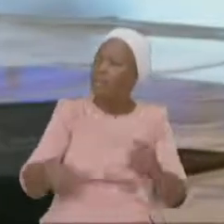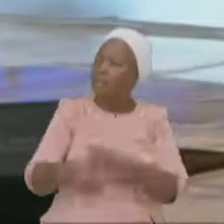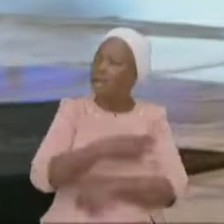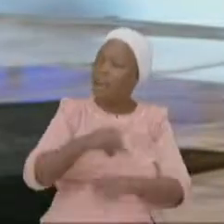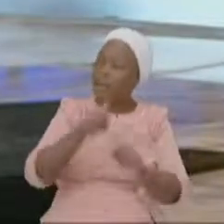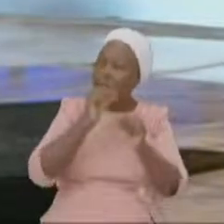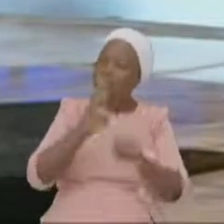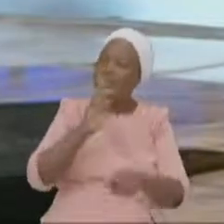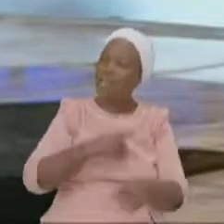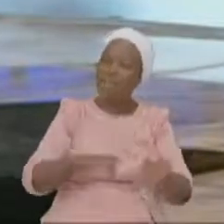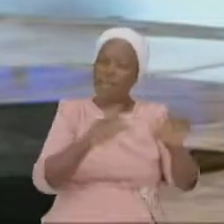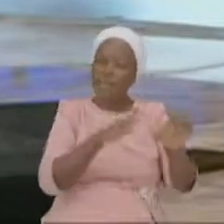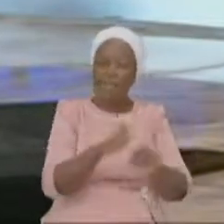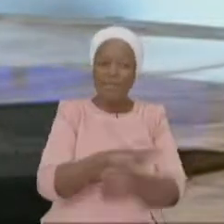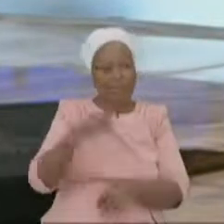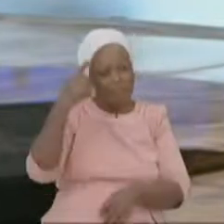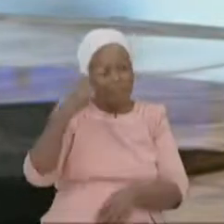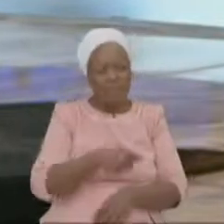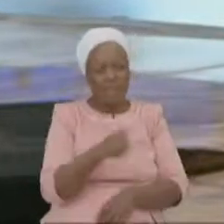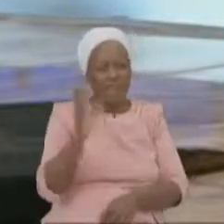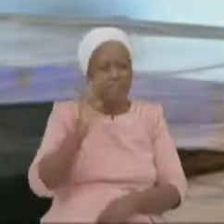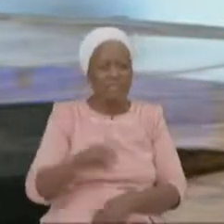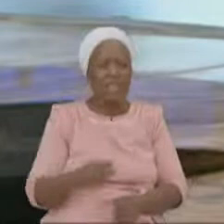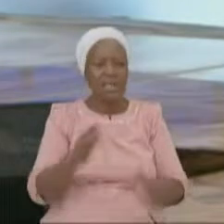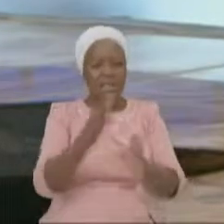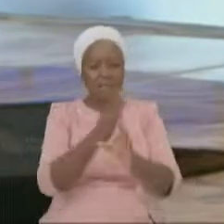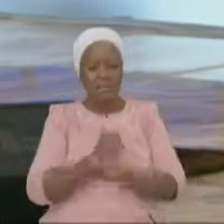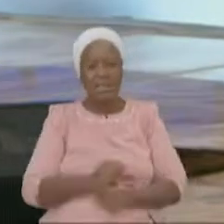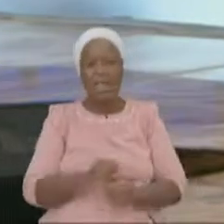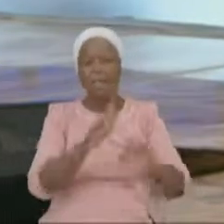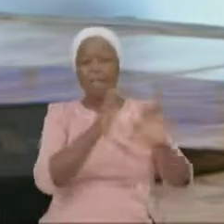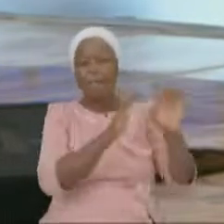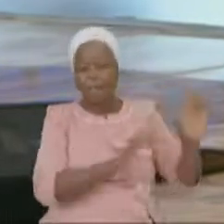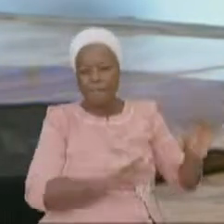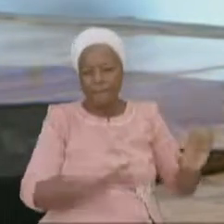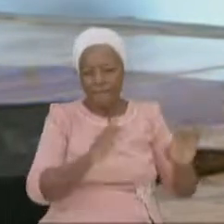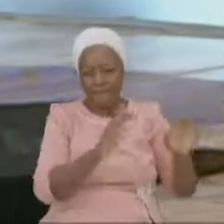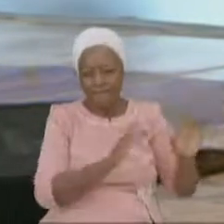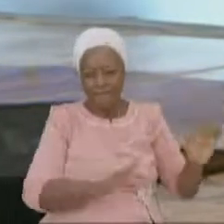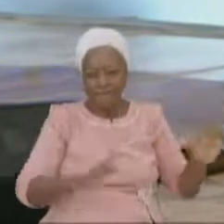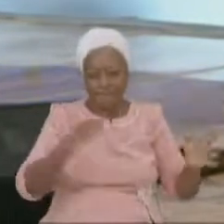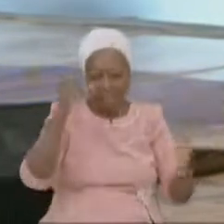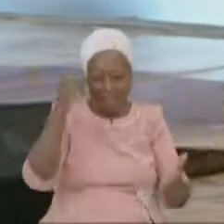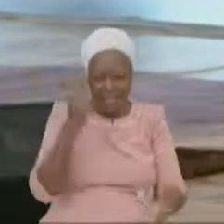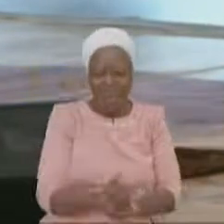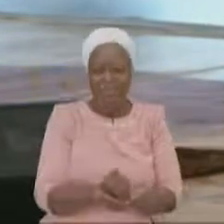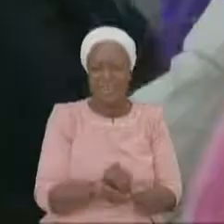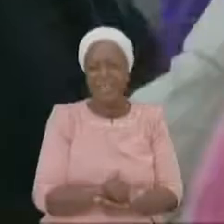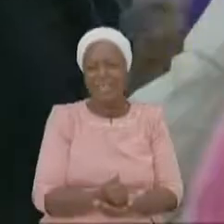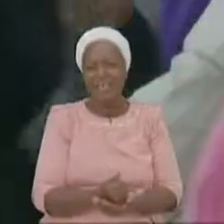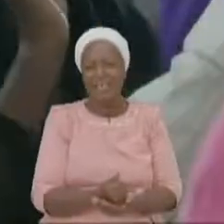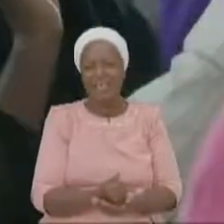merciful, for they shall obtain mercy. I didn't hear an amen. Amen.